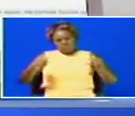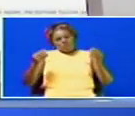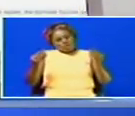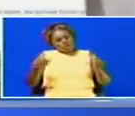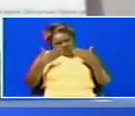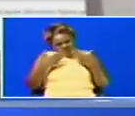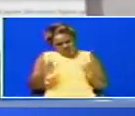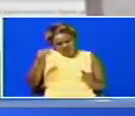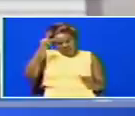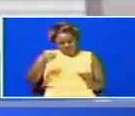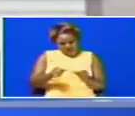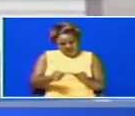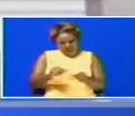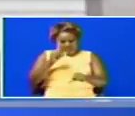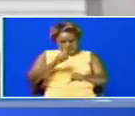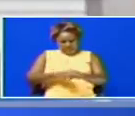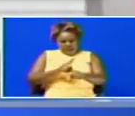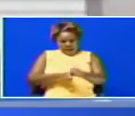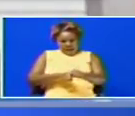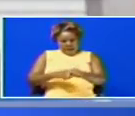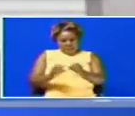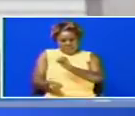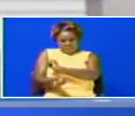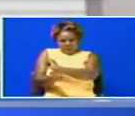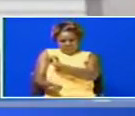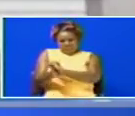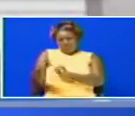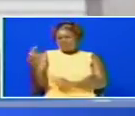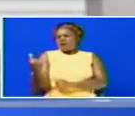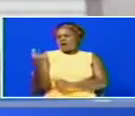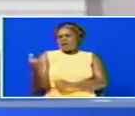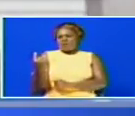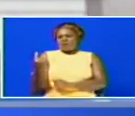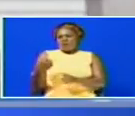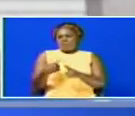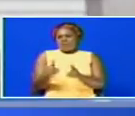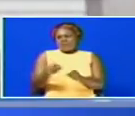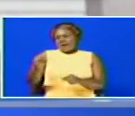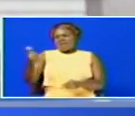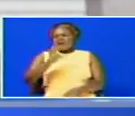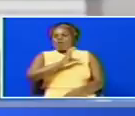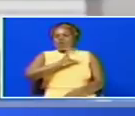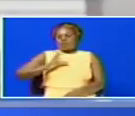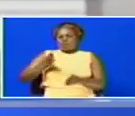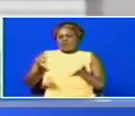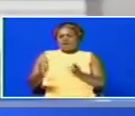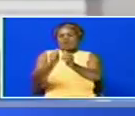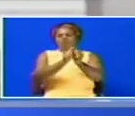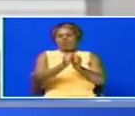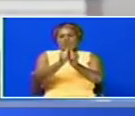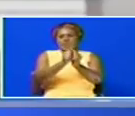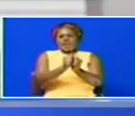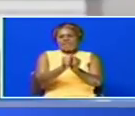sorted out? Remember, during that statement, when he issued that statement, he was actually alone. Of late, though, we have seen that the commissioners are acting together, issuing